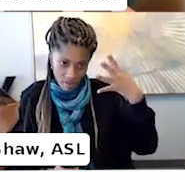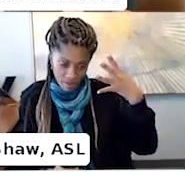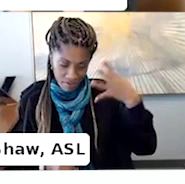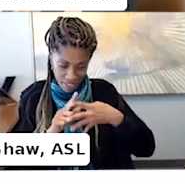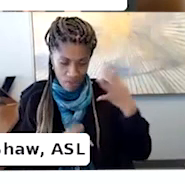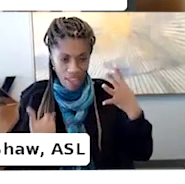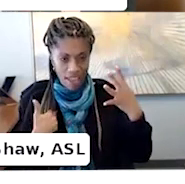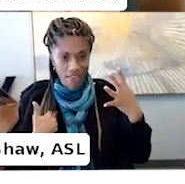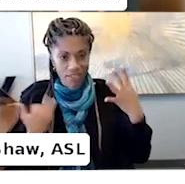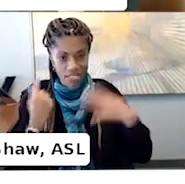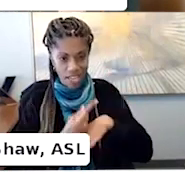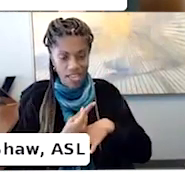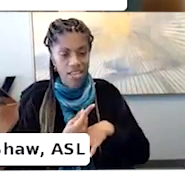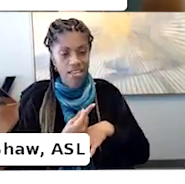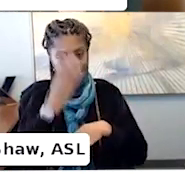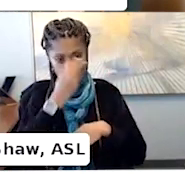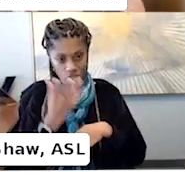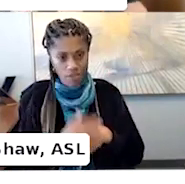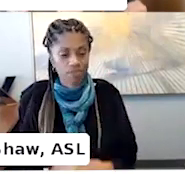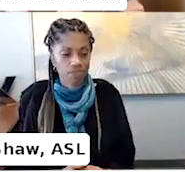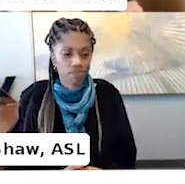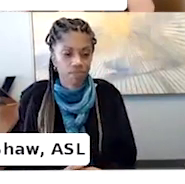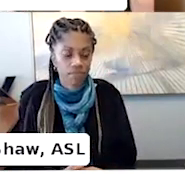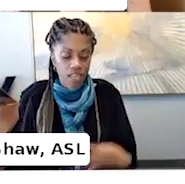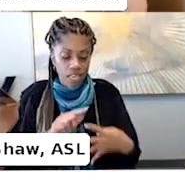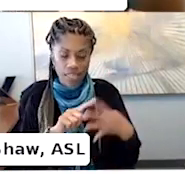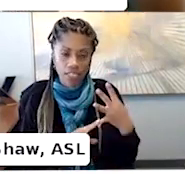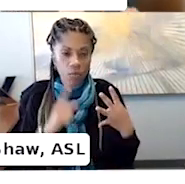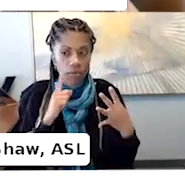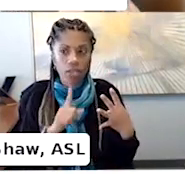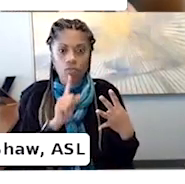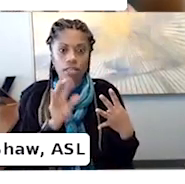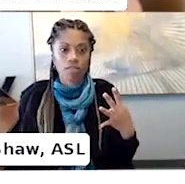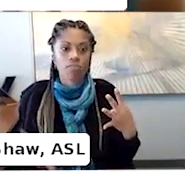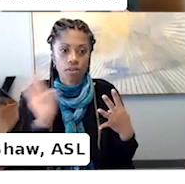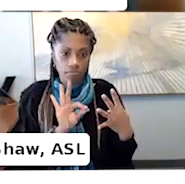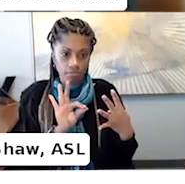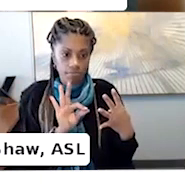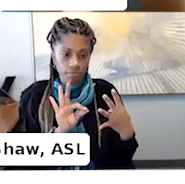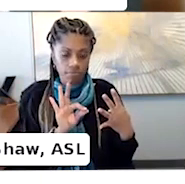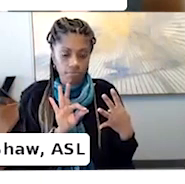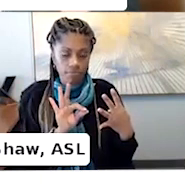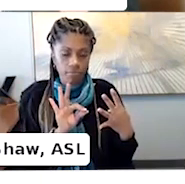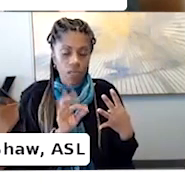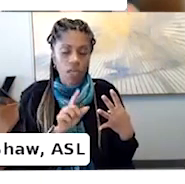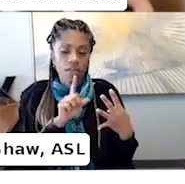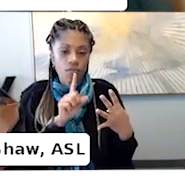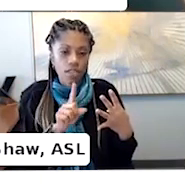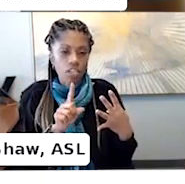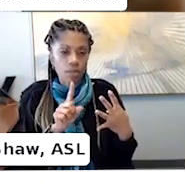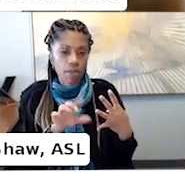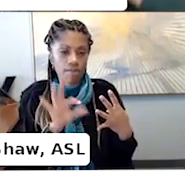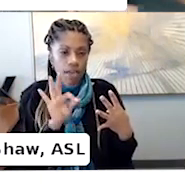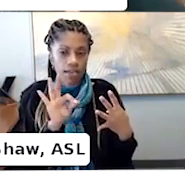working together, 4 practices that we think are really essential that you might find some value in perhaps integrating into your own